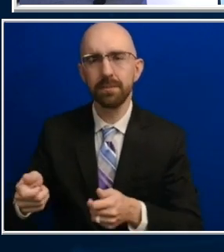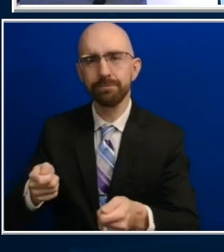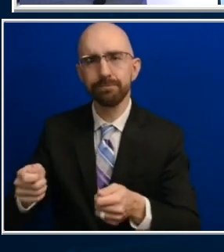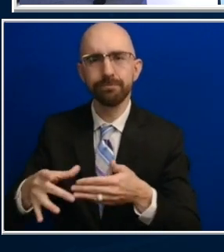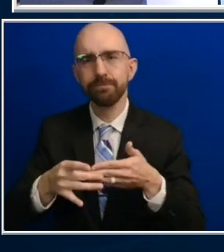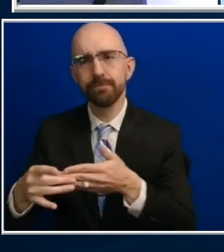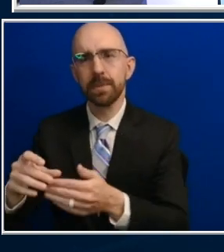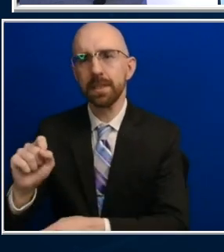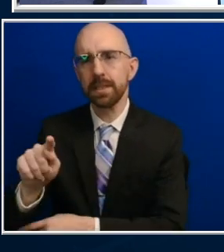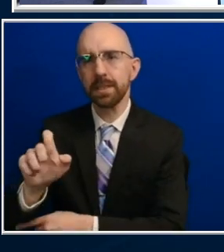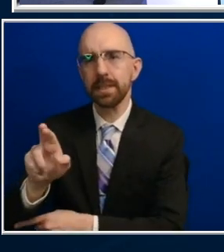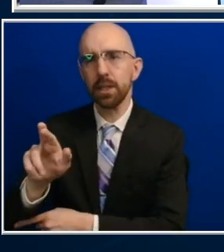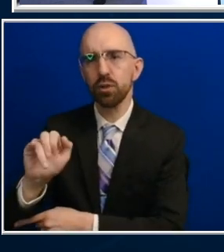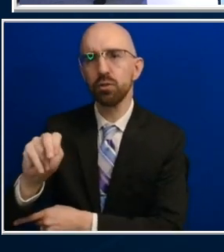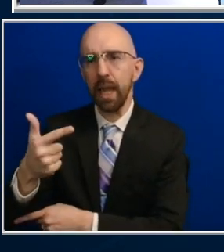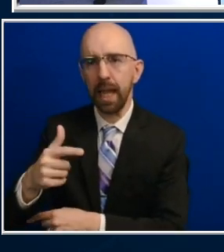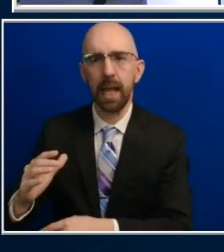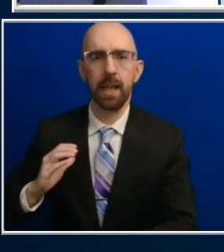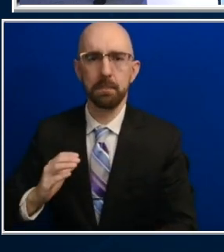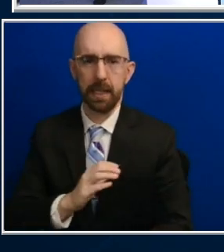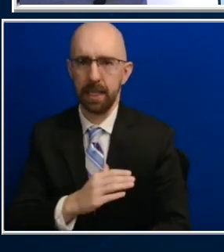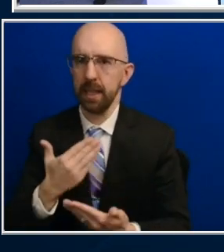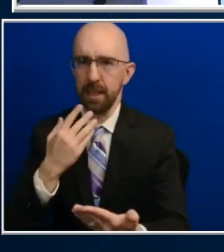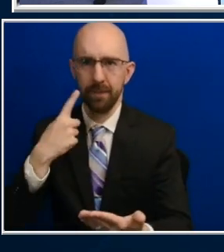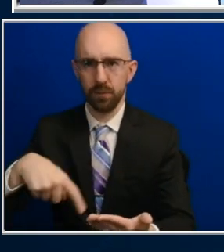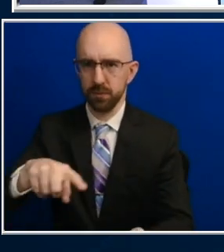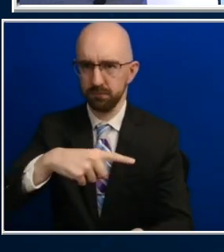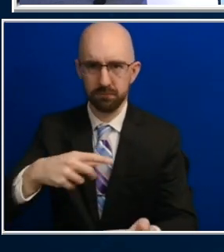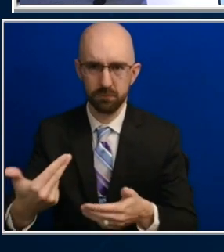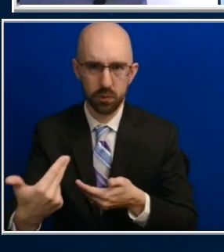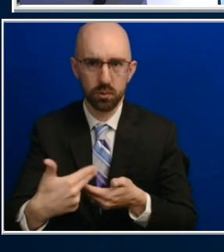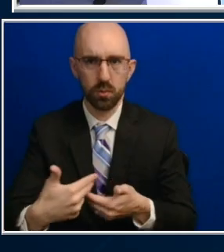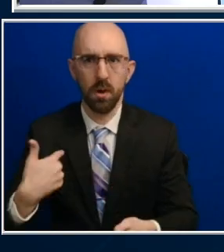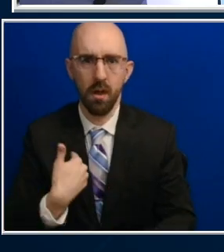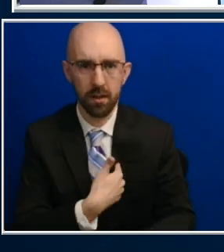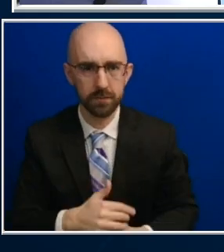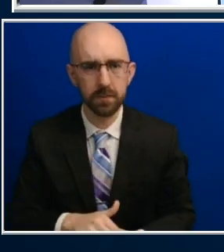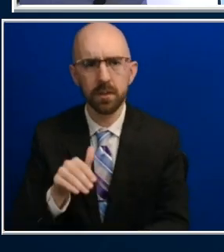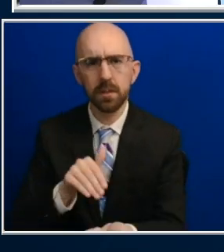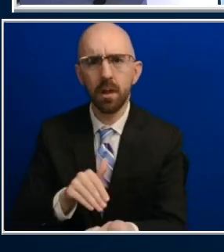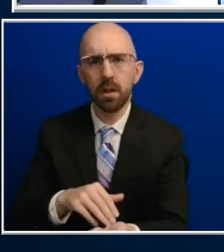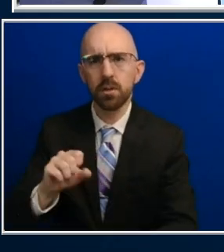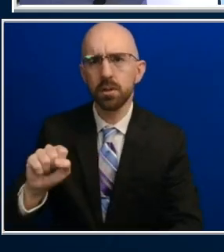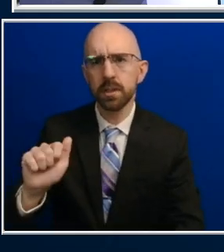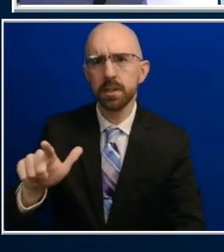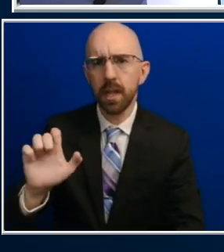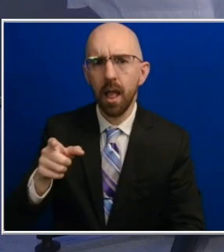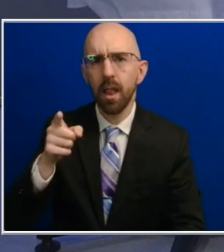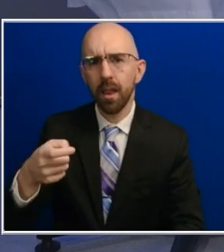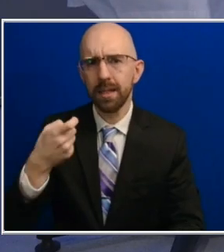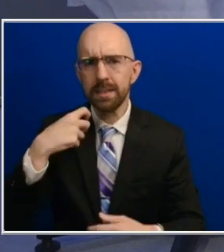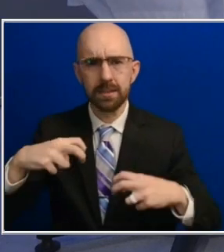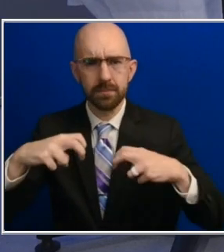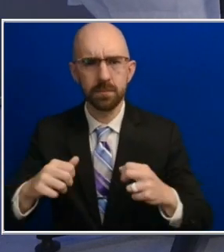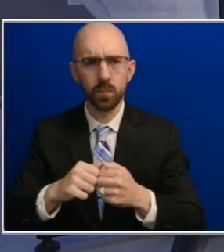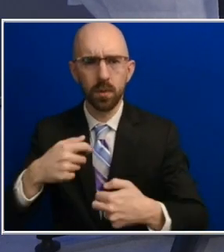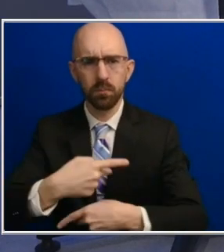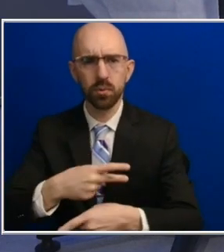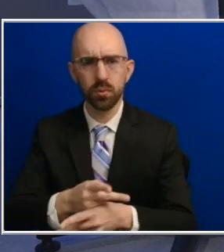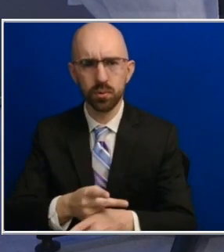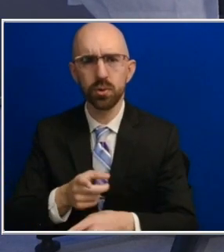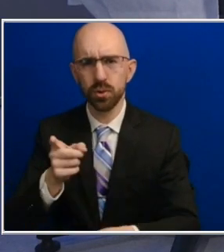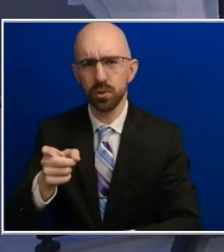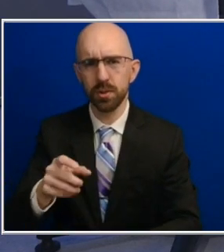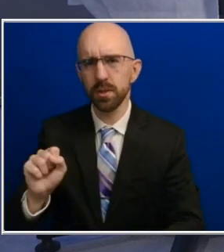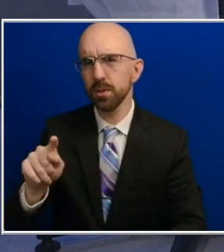Really glad you're all here. Thanks for being here. So, Dr. Sale, you recently sat down with our producer, Stuart Downing-Vest, to